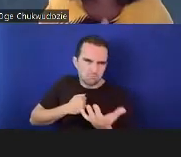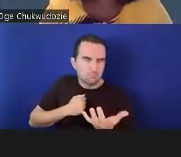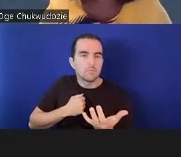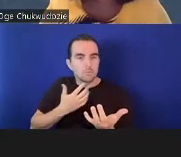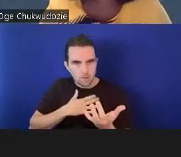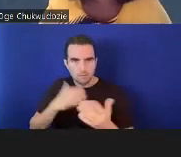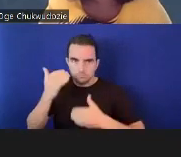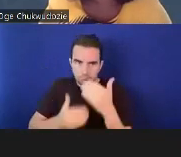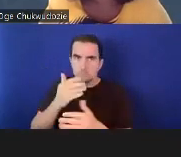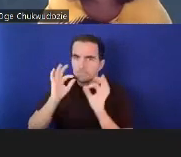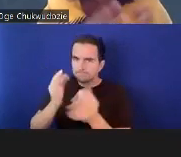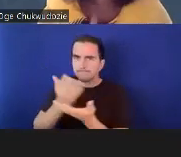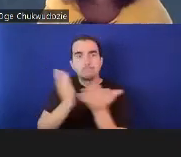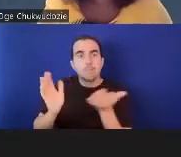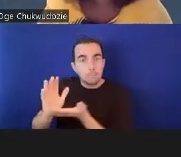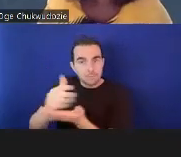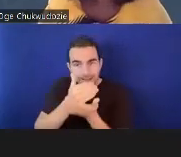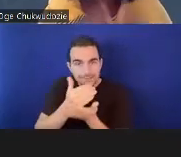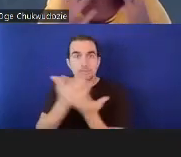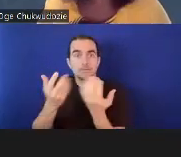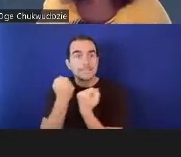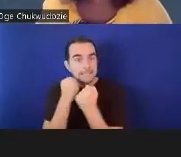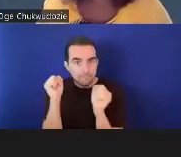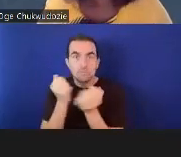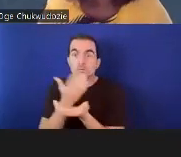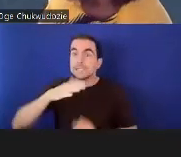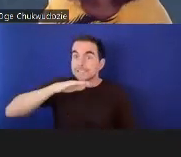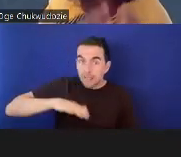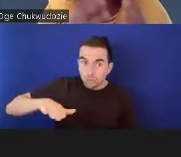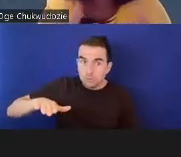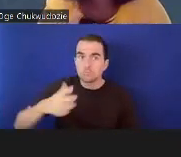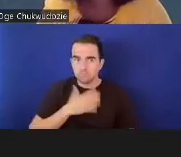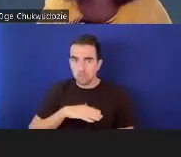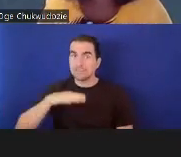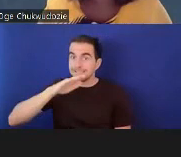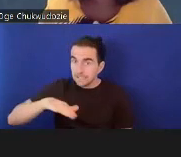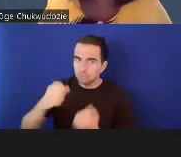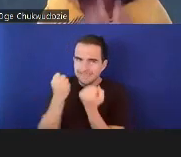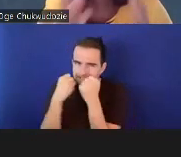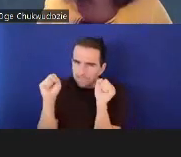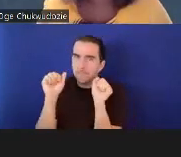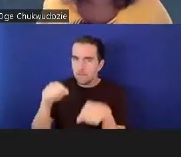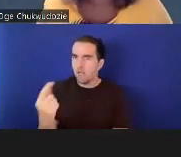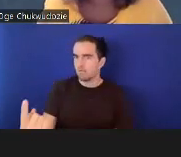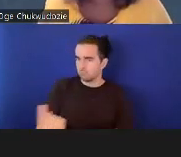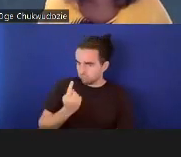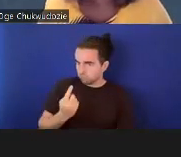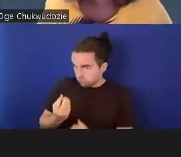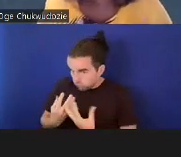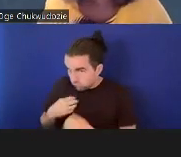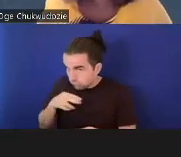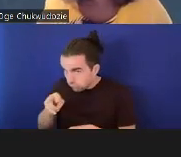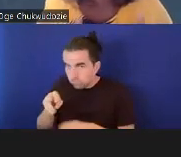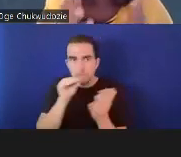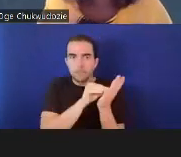and be able to report? Is it accessible? If you have like only suggestion boxes,